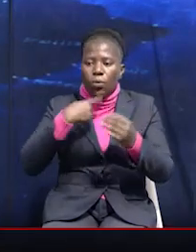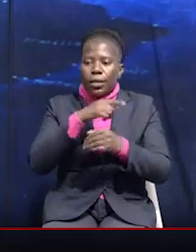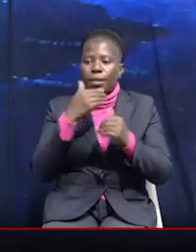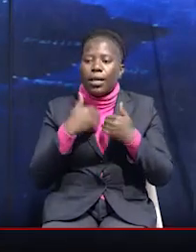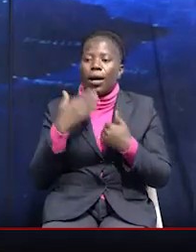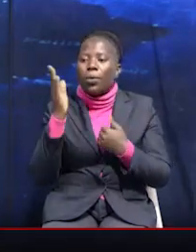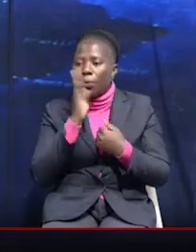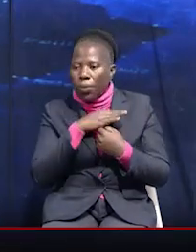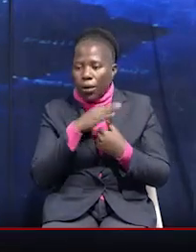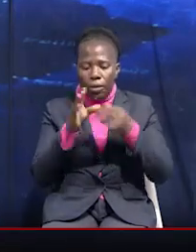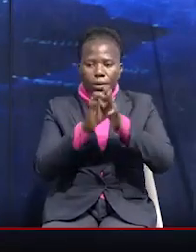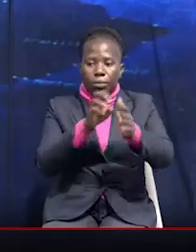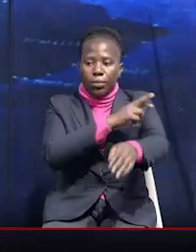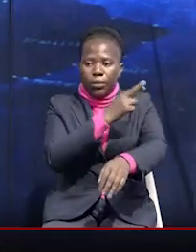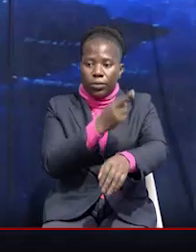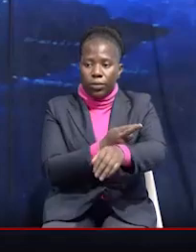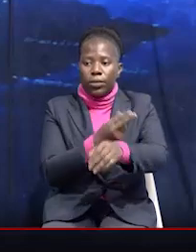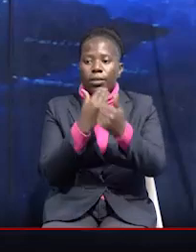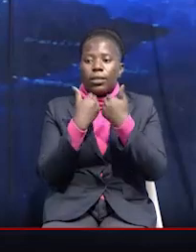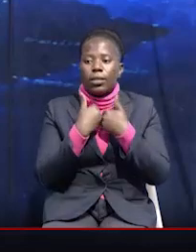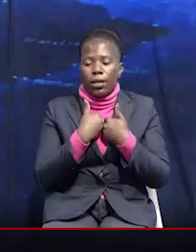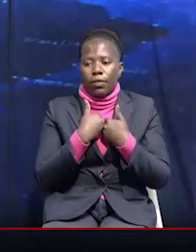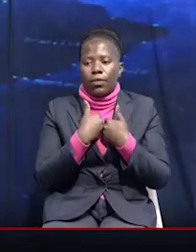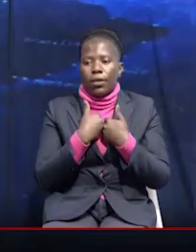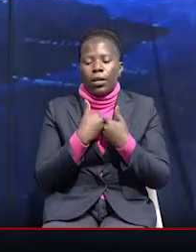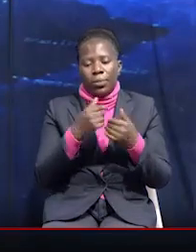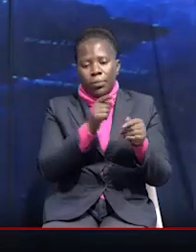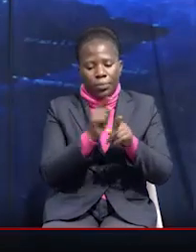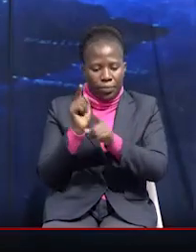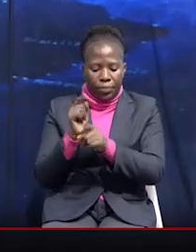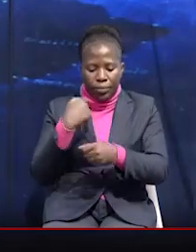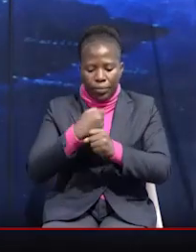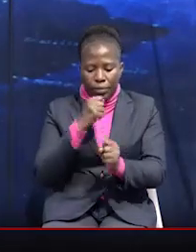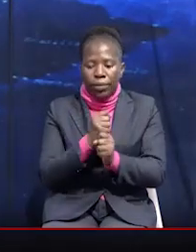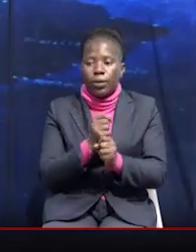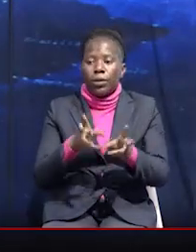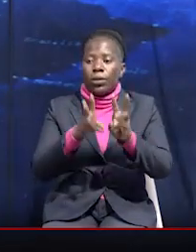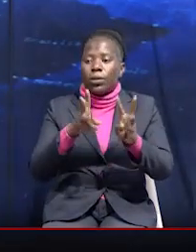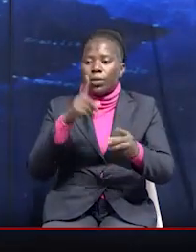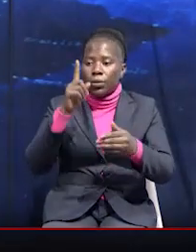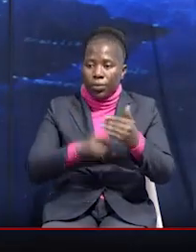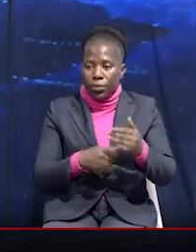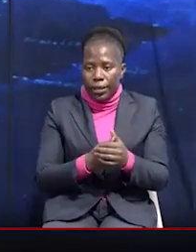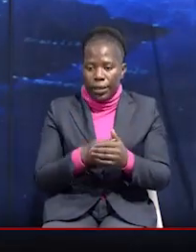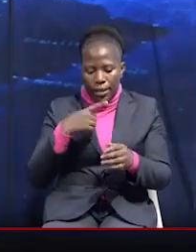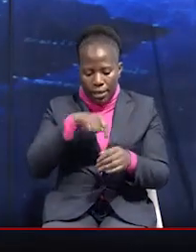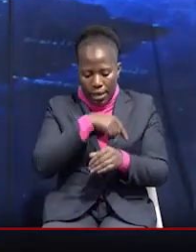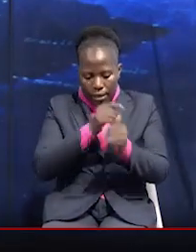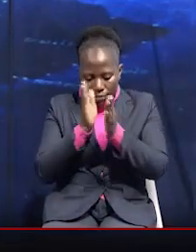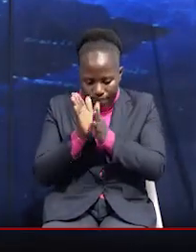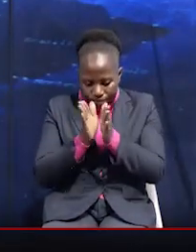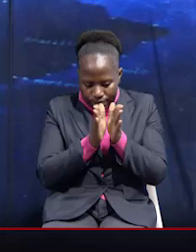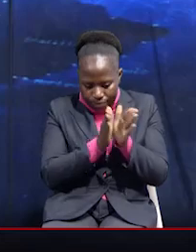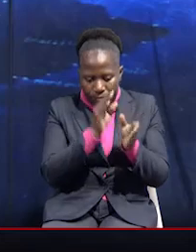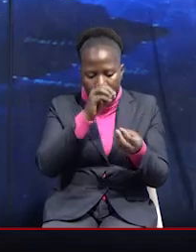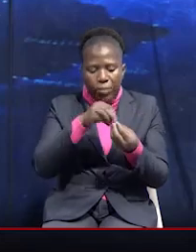resource side of things. And again, we need to cultivate a situation where we basically have to plan ourselves with